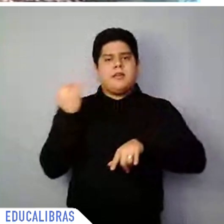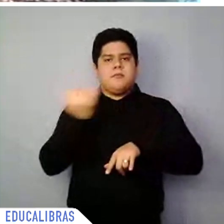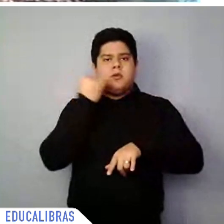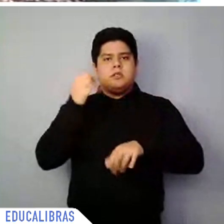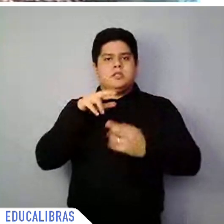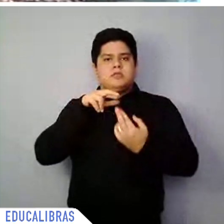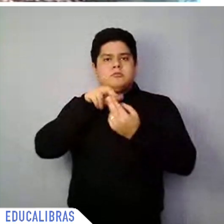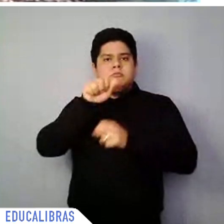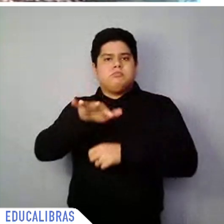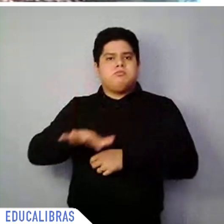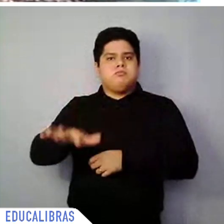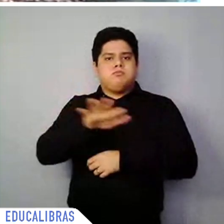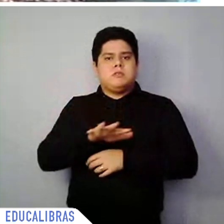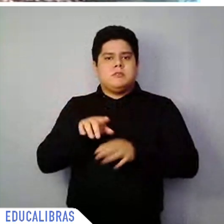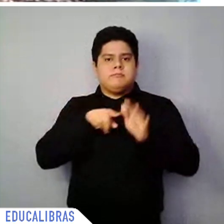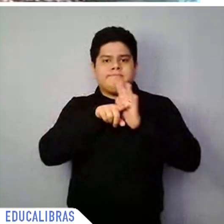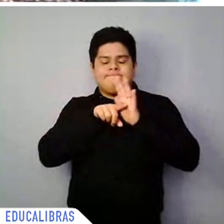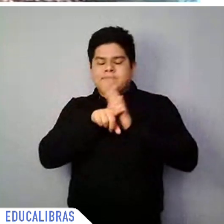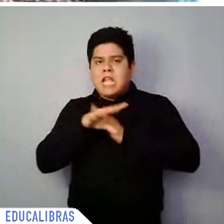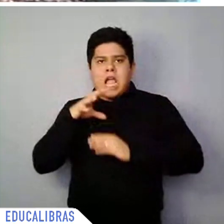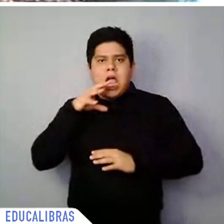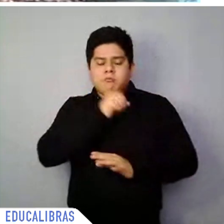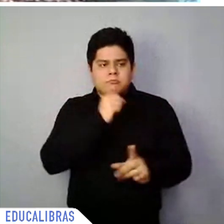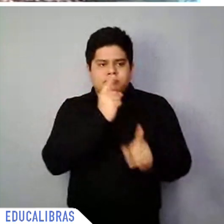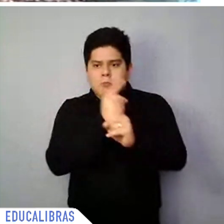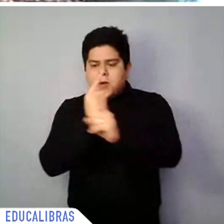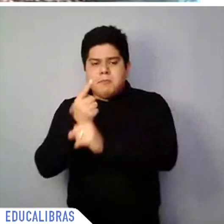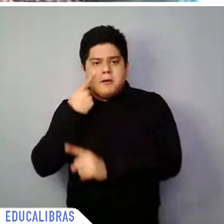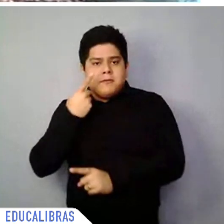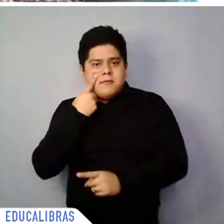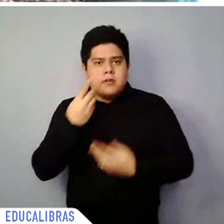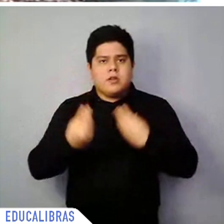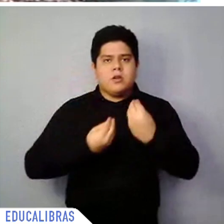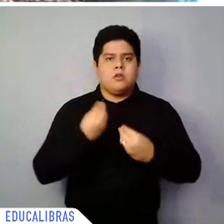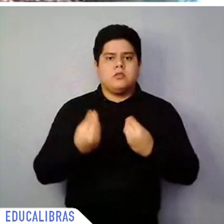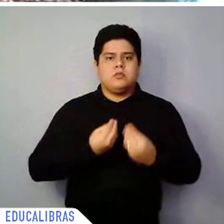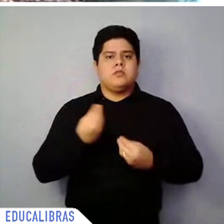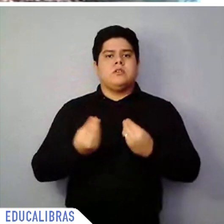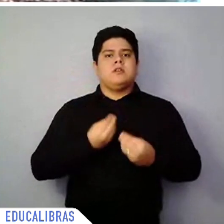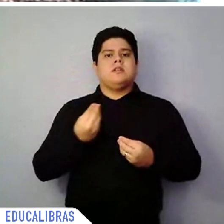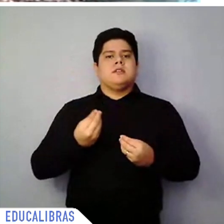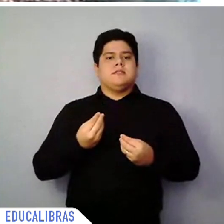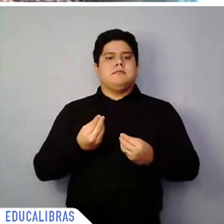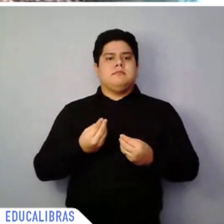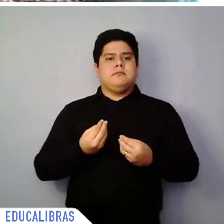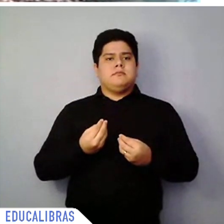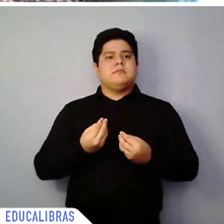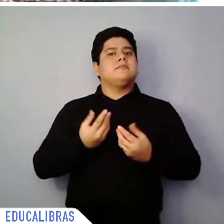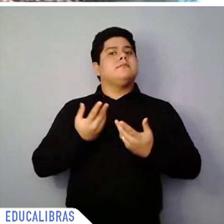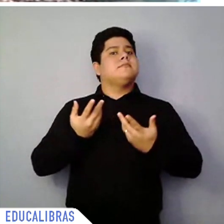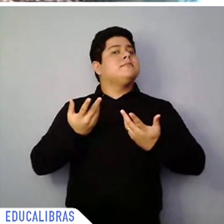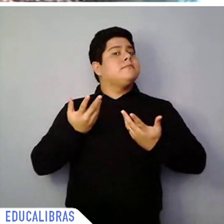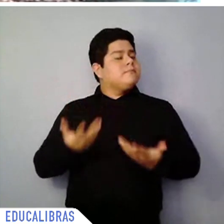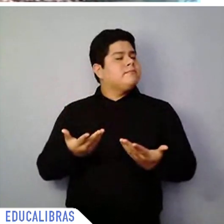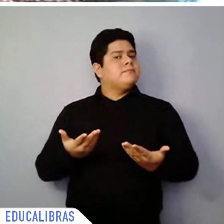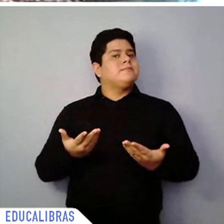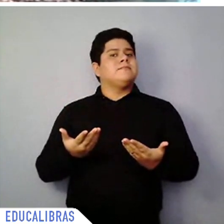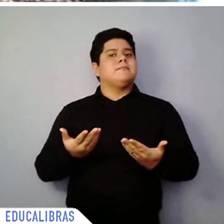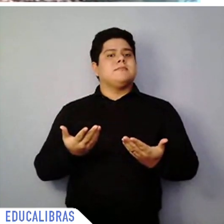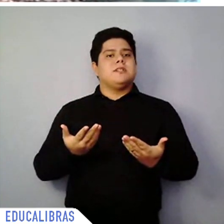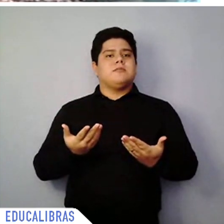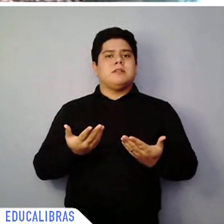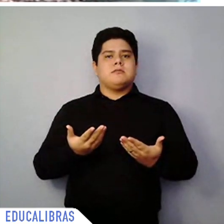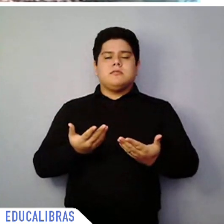talking about variants, and it's important to have a network, and let's have this traced very quickly. We know